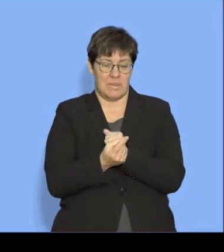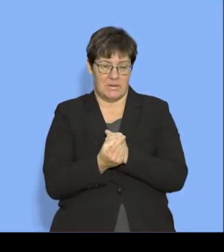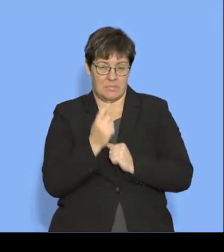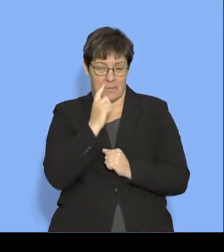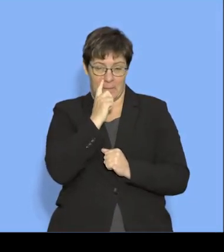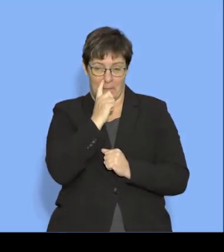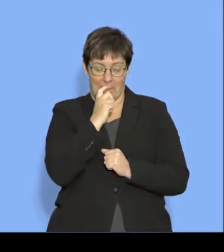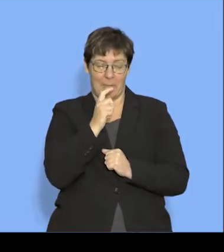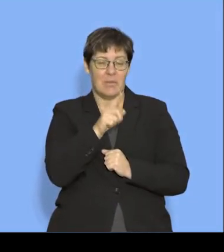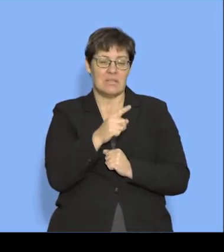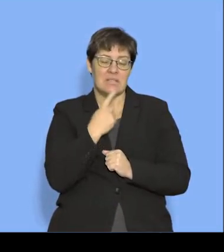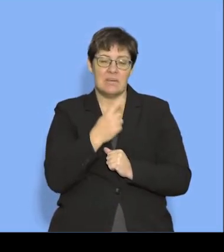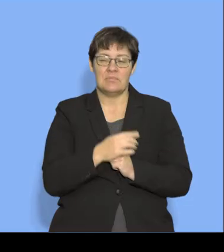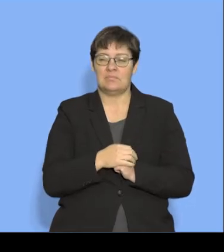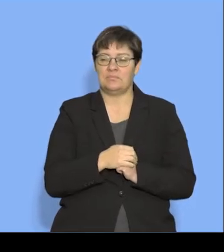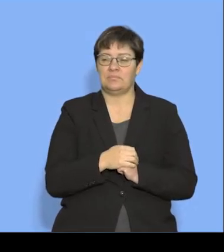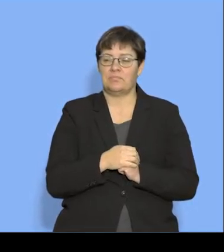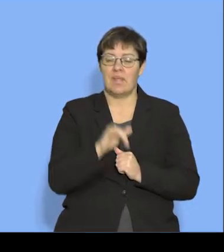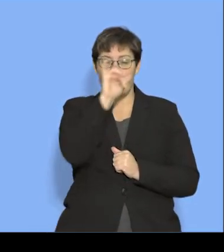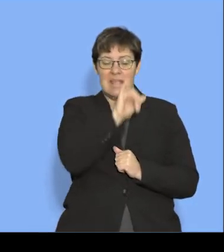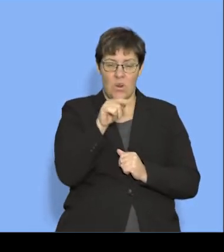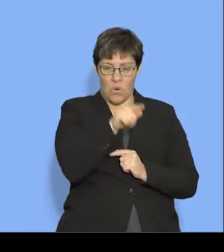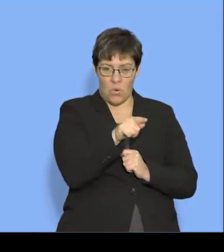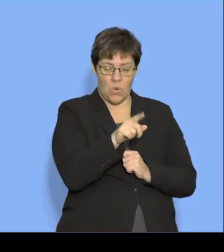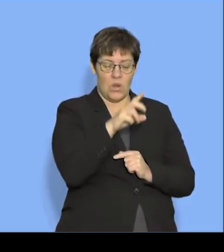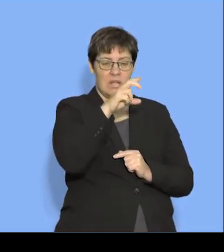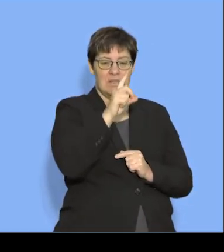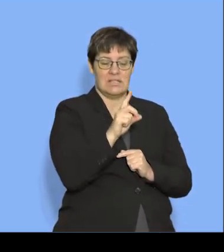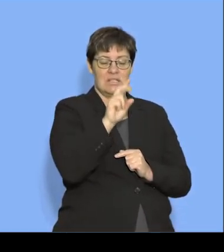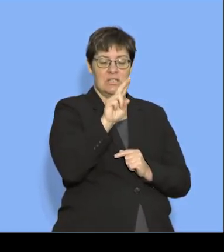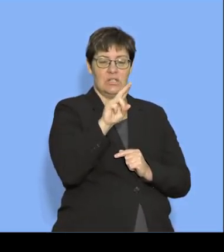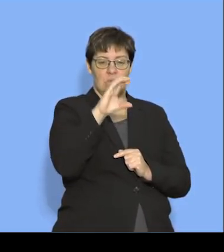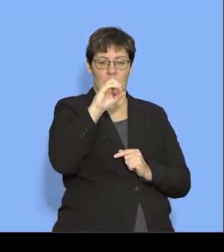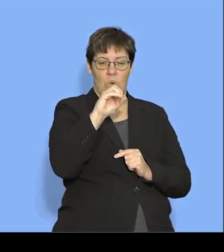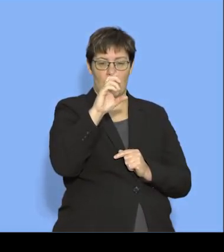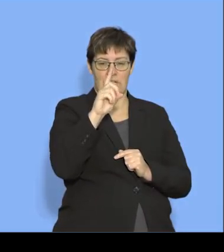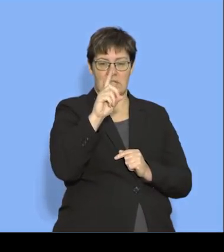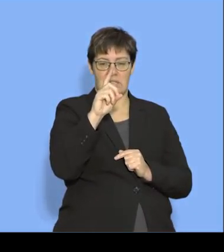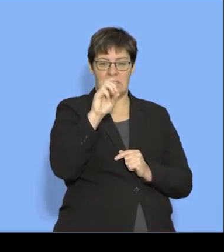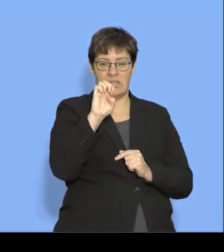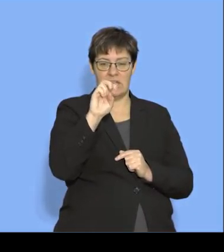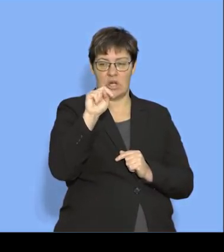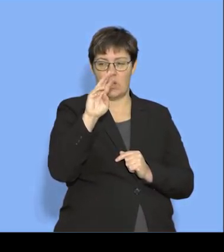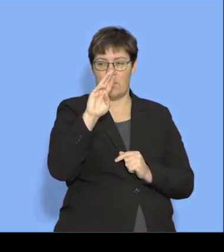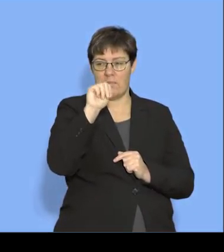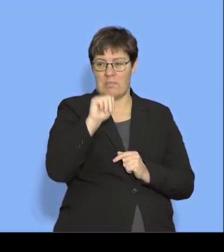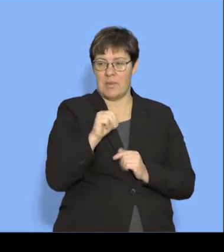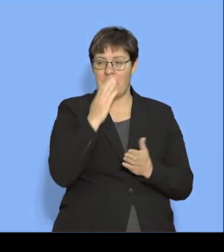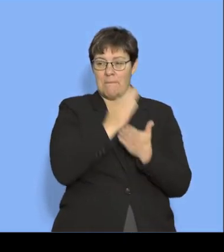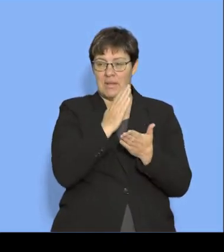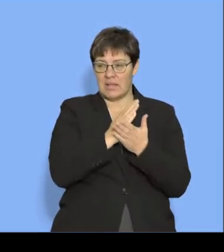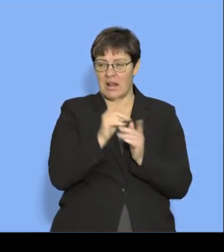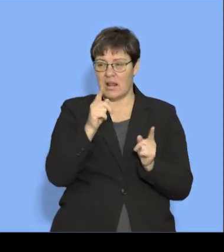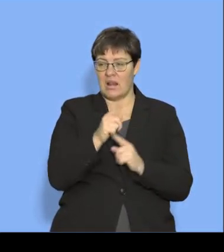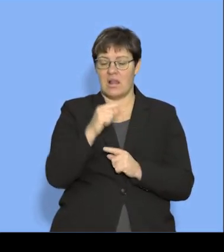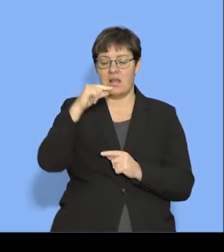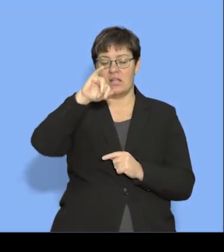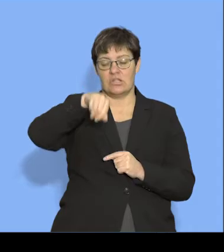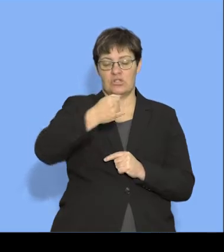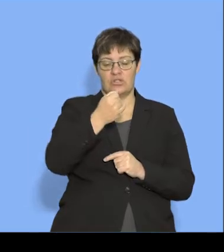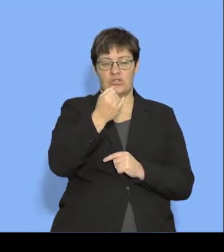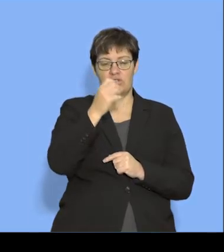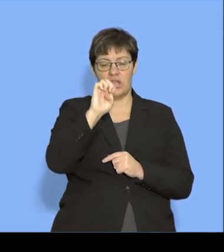Again, if we talk about the small intestine, the yellow bit there is the duodenum. We've got the middle bit called